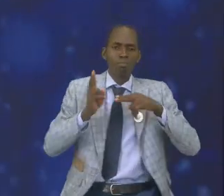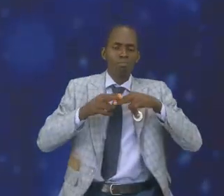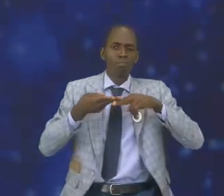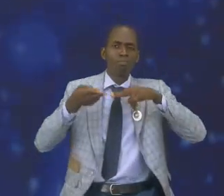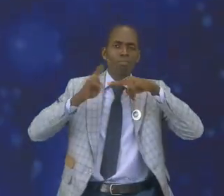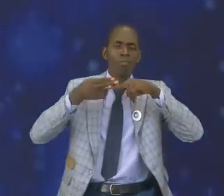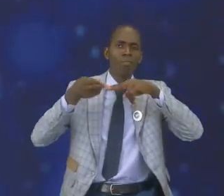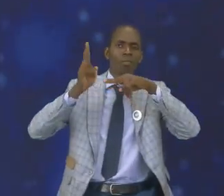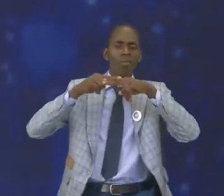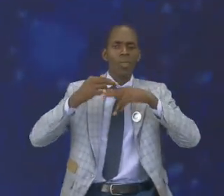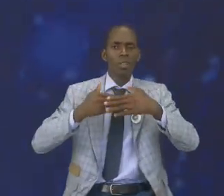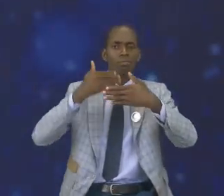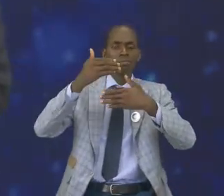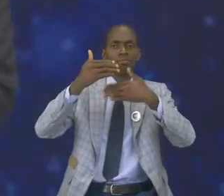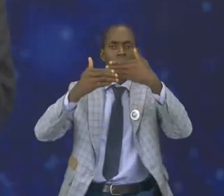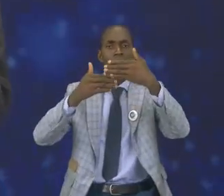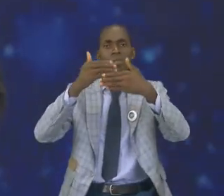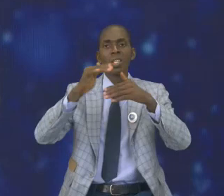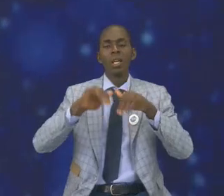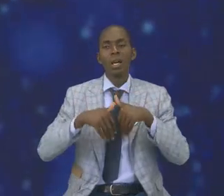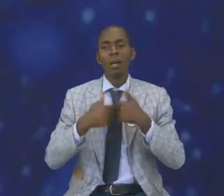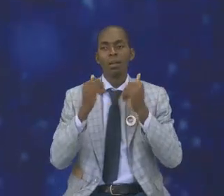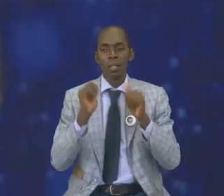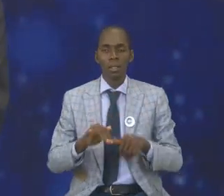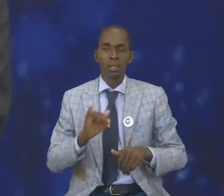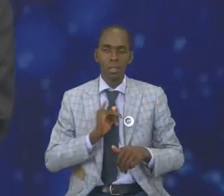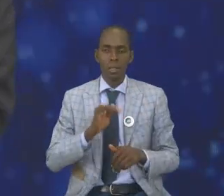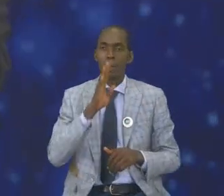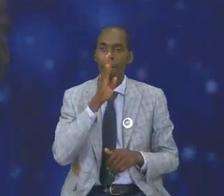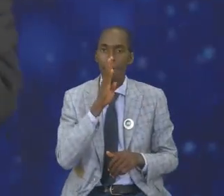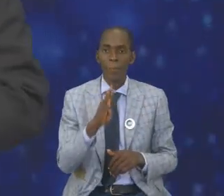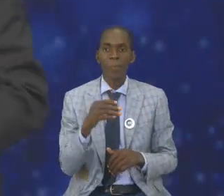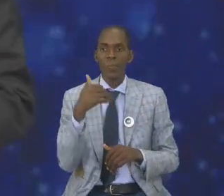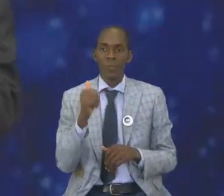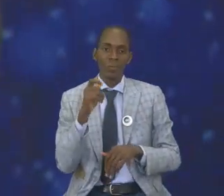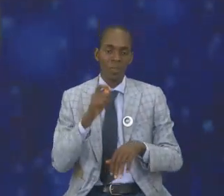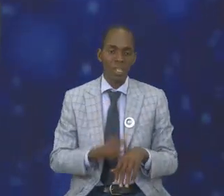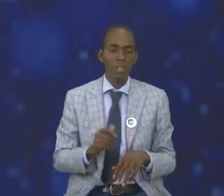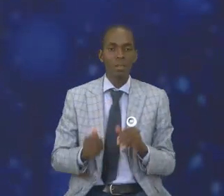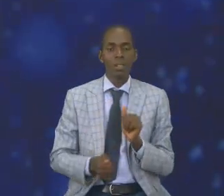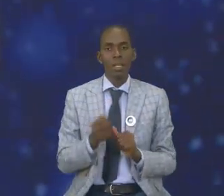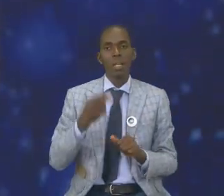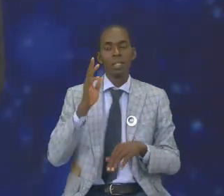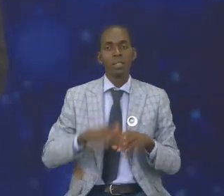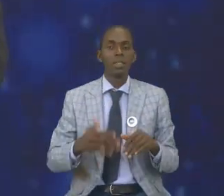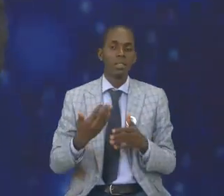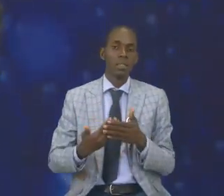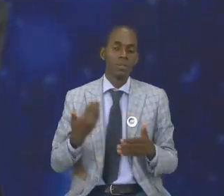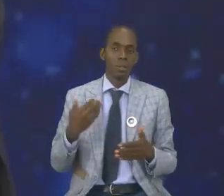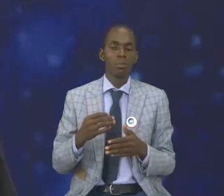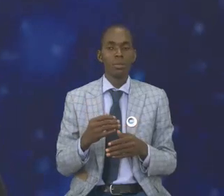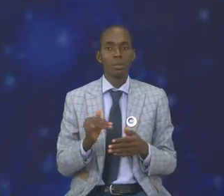I be 10 times higher than ever before? That's why we're here. And